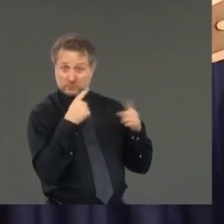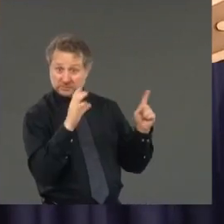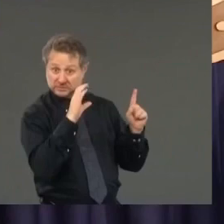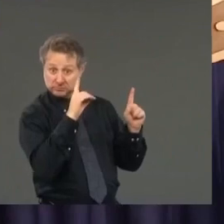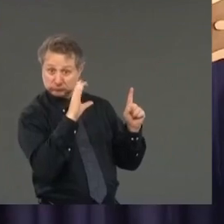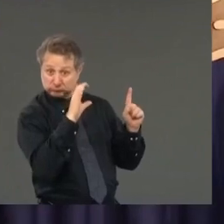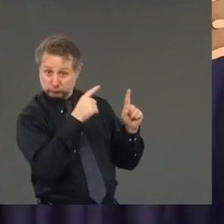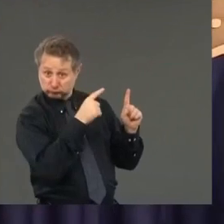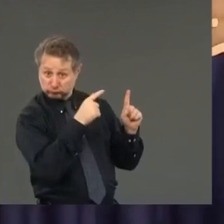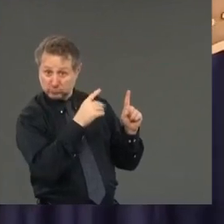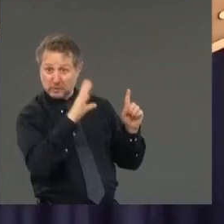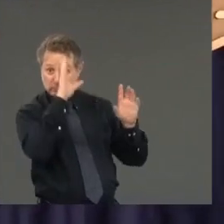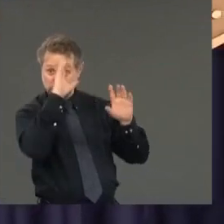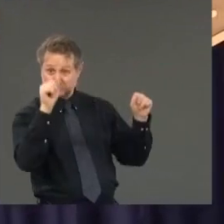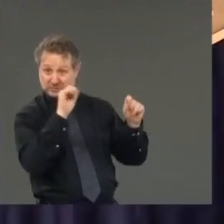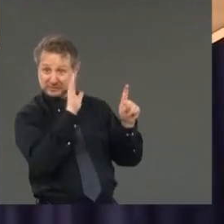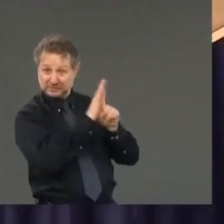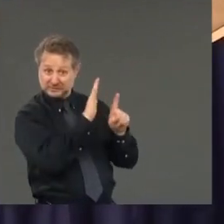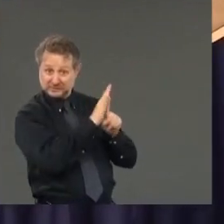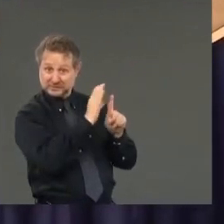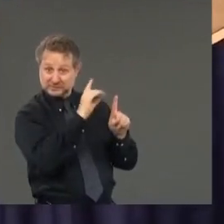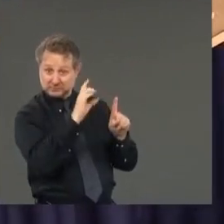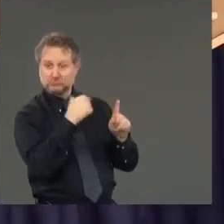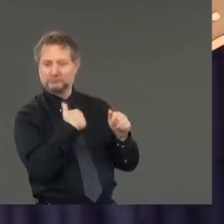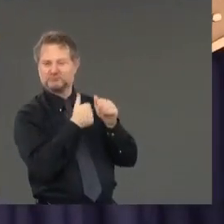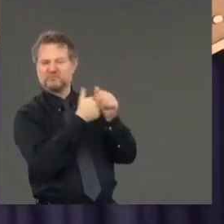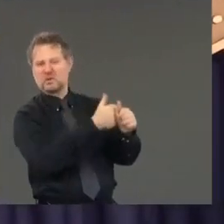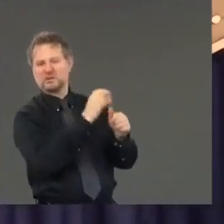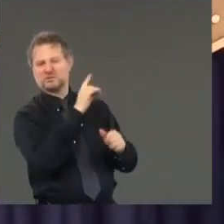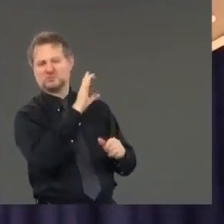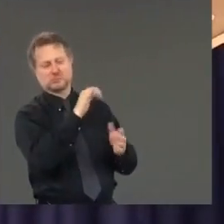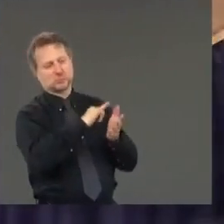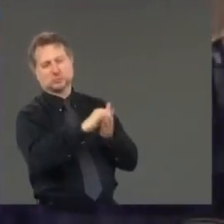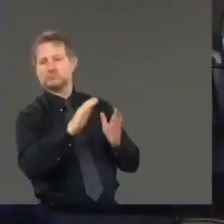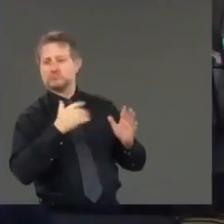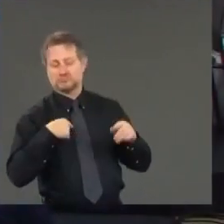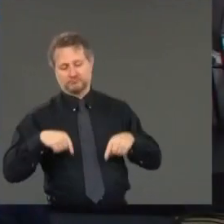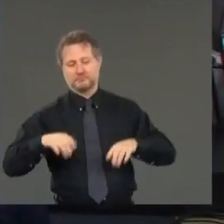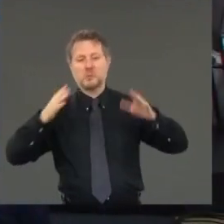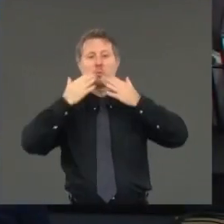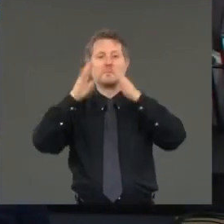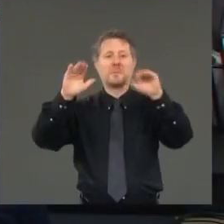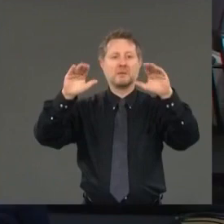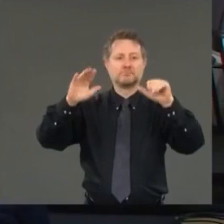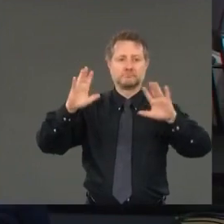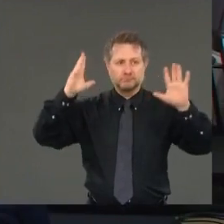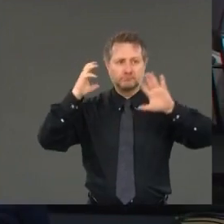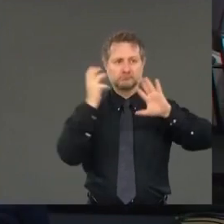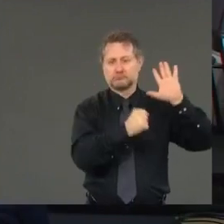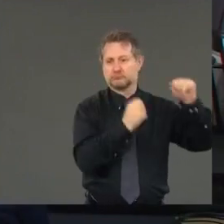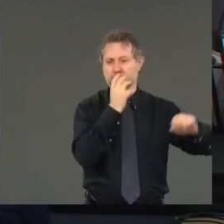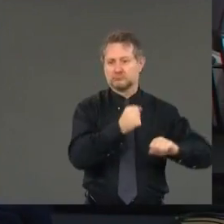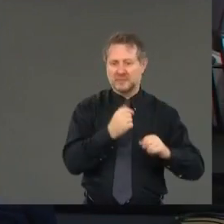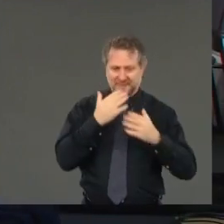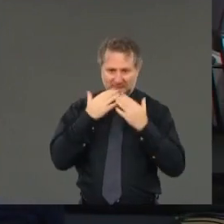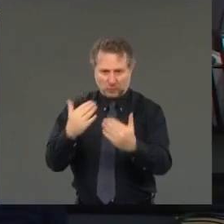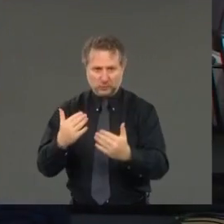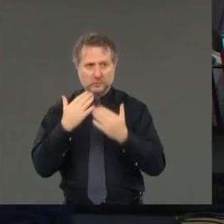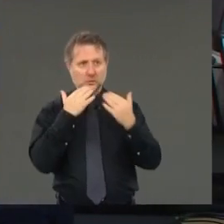president's CDC is what we're doing in New York. But is the state Thank you, guys. Thank you.